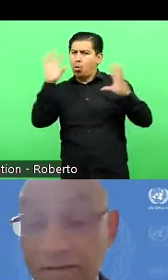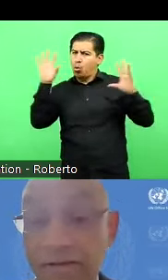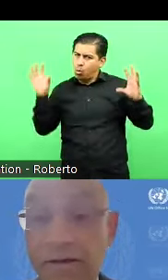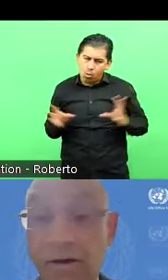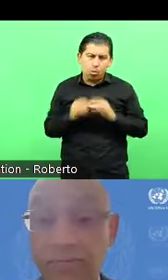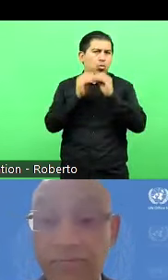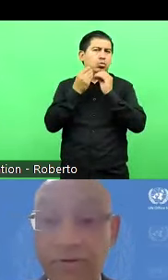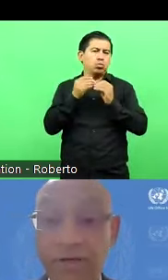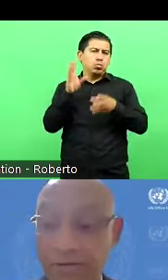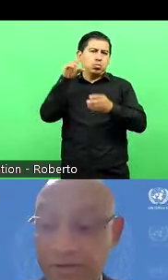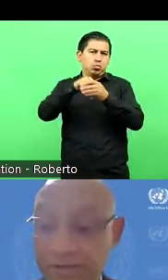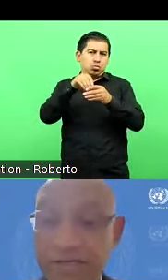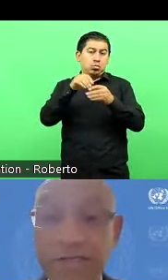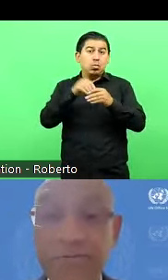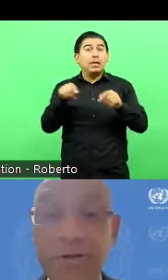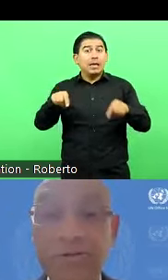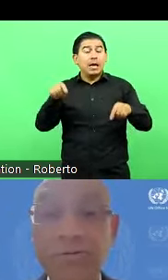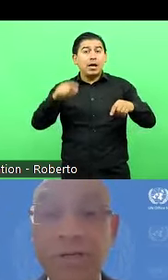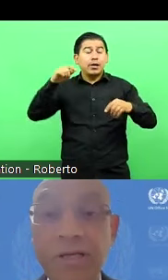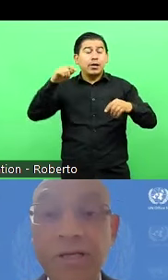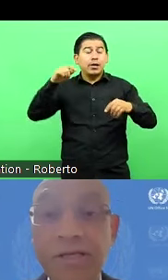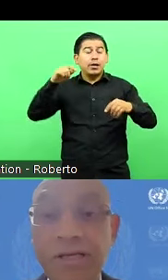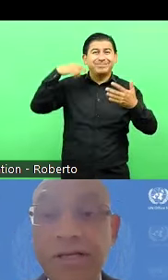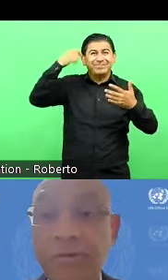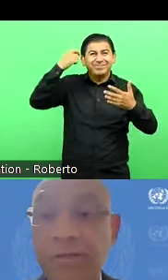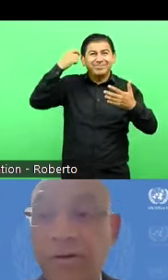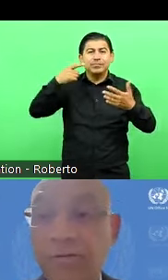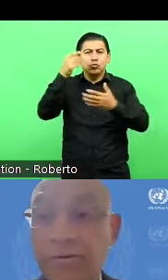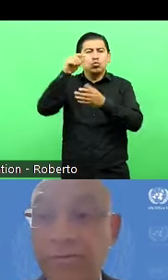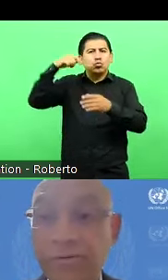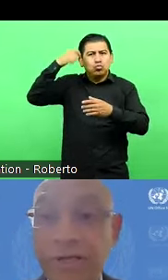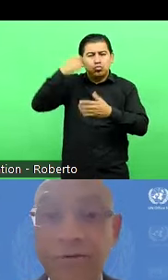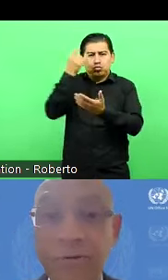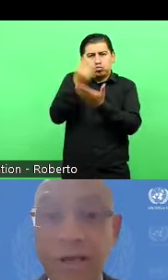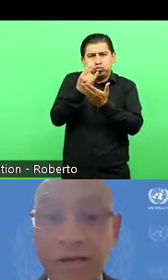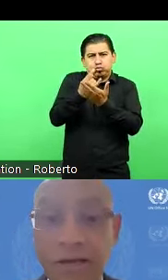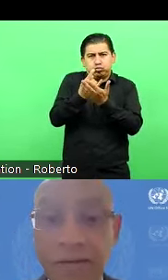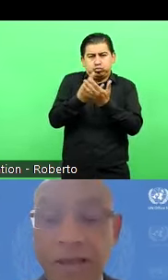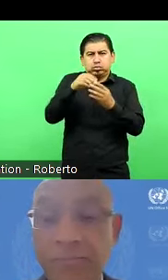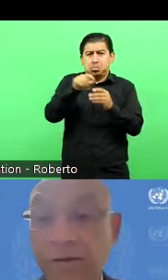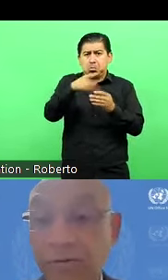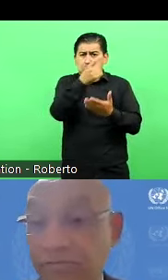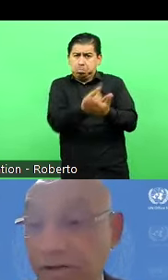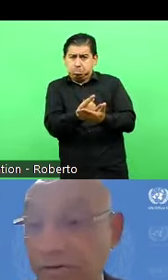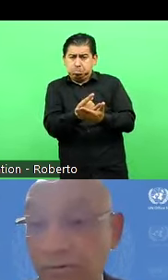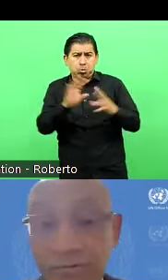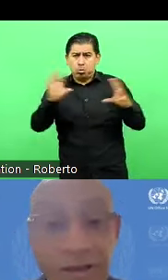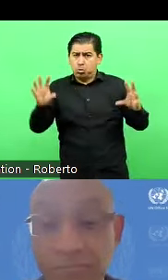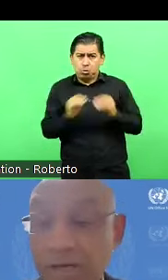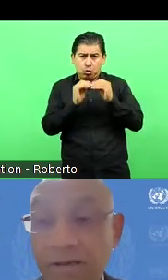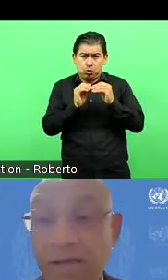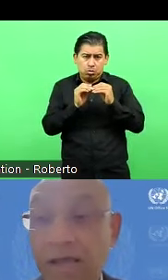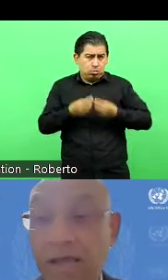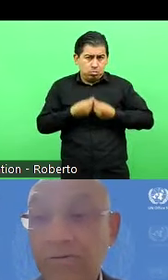recordings of these sessions will also be shared with all of you so that you can keep them, and you are free to use